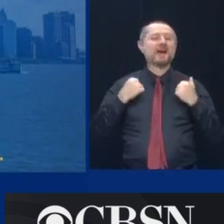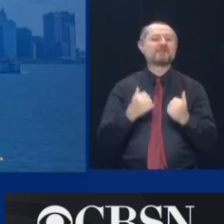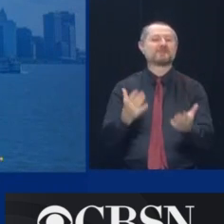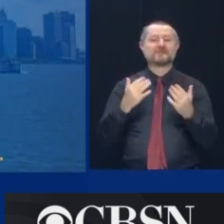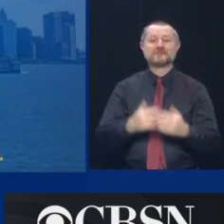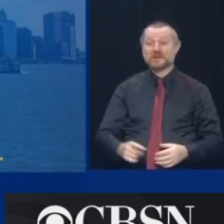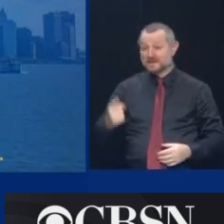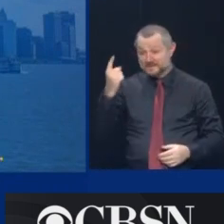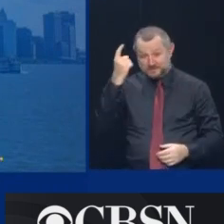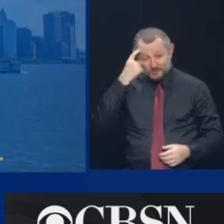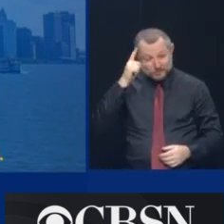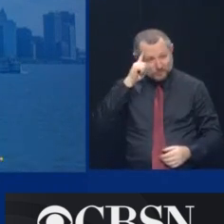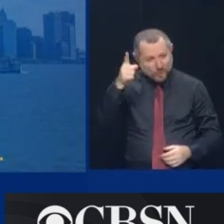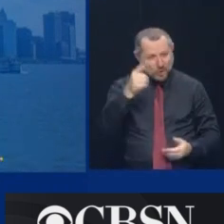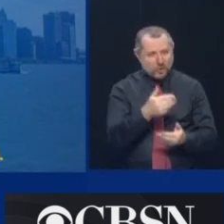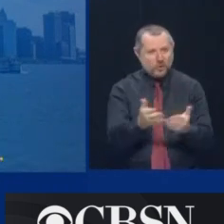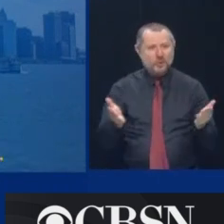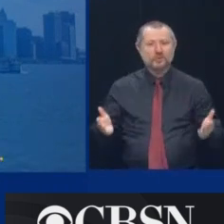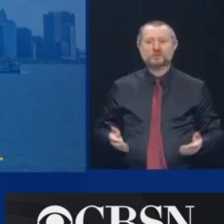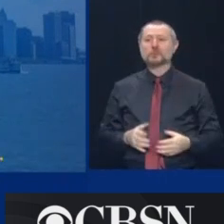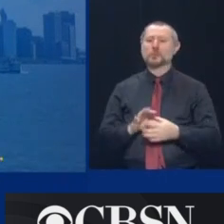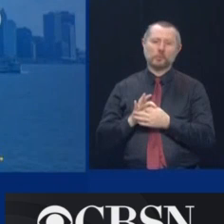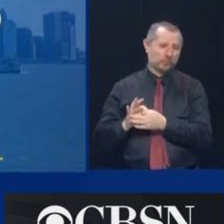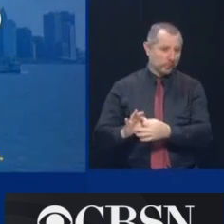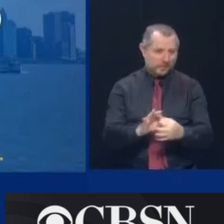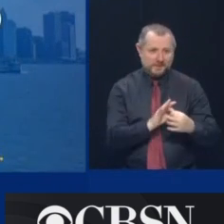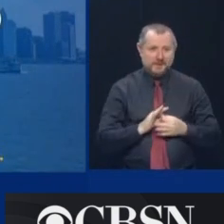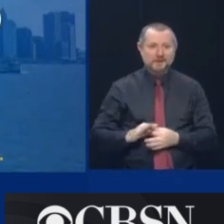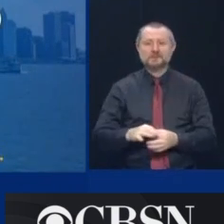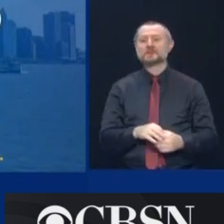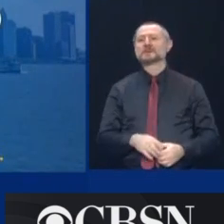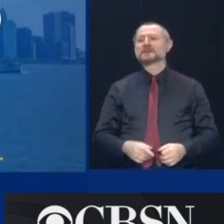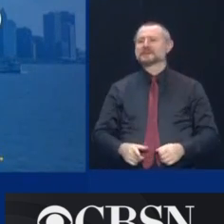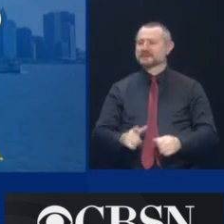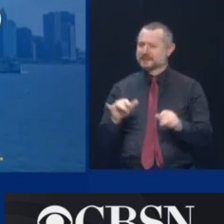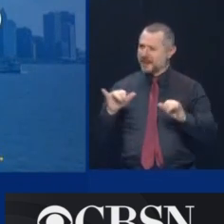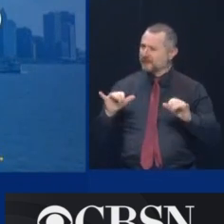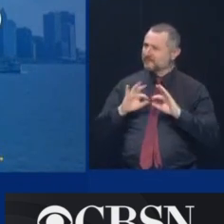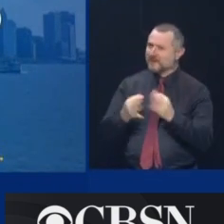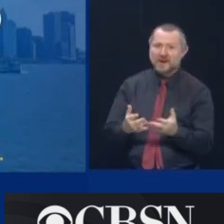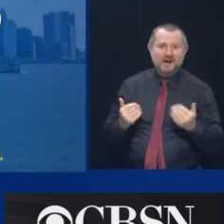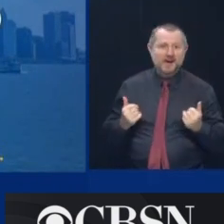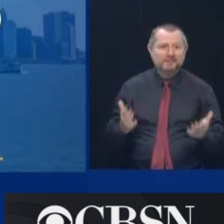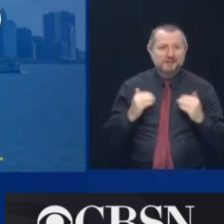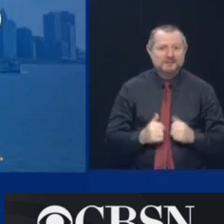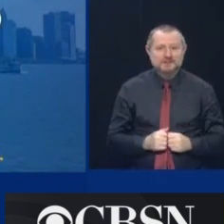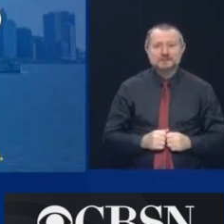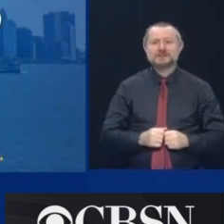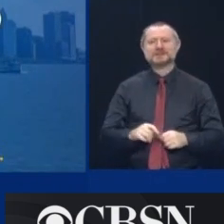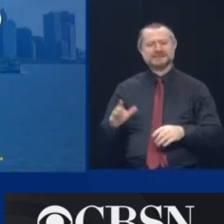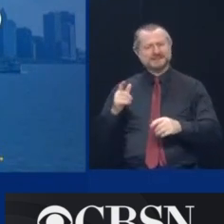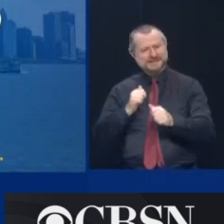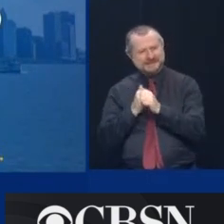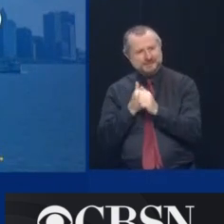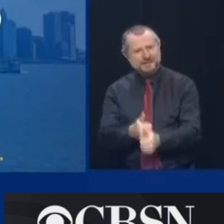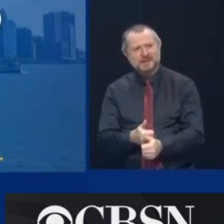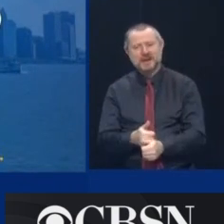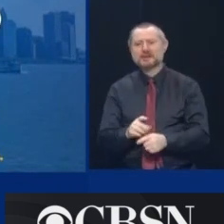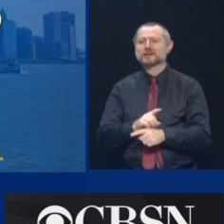smart. We're united as a family. We're disciplined, putting on this